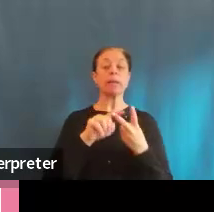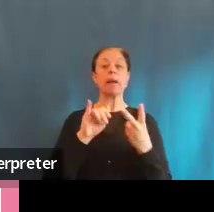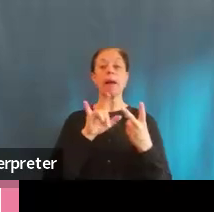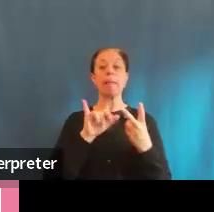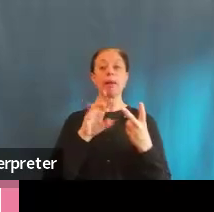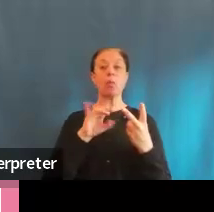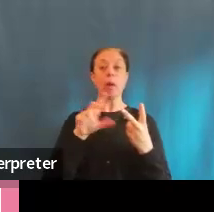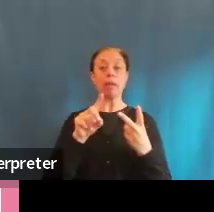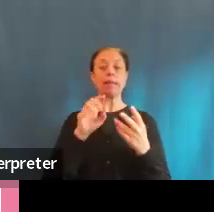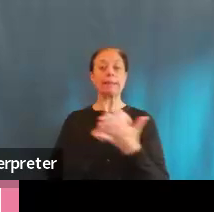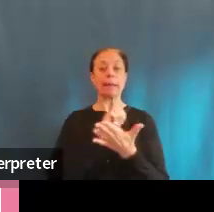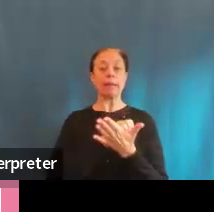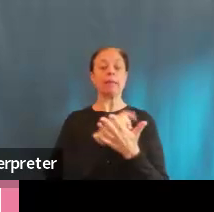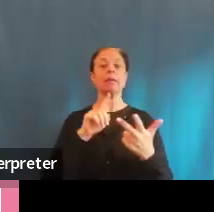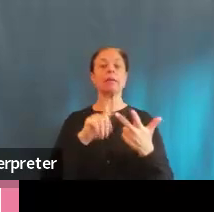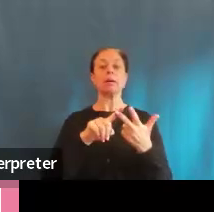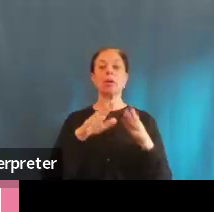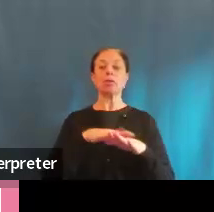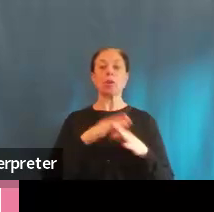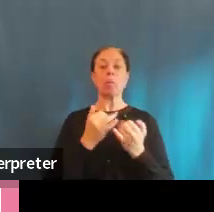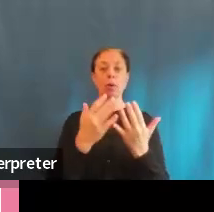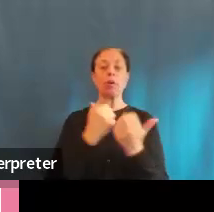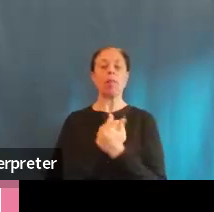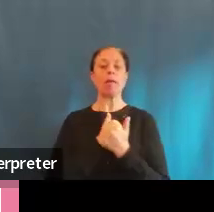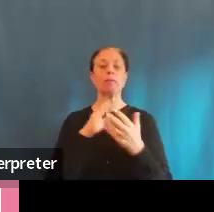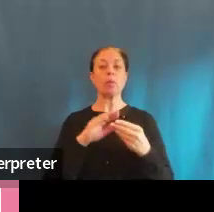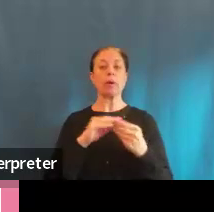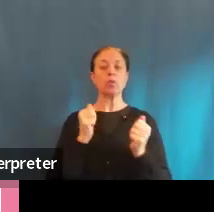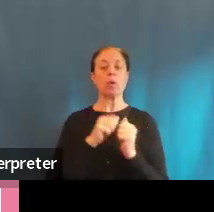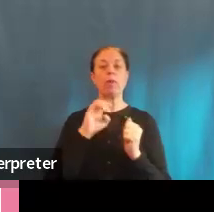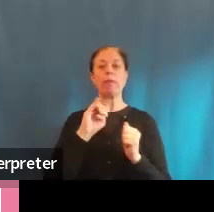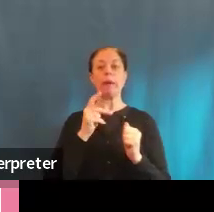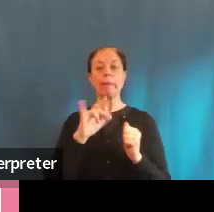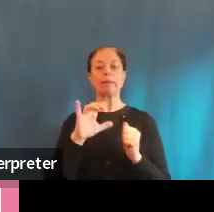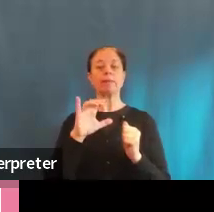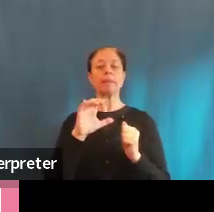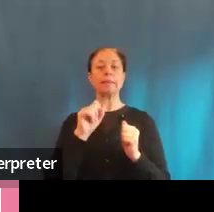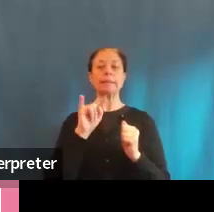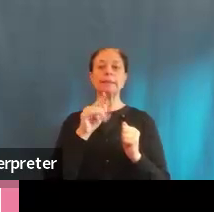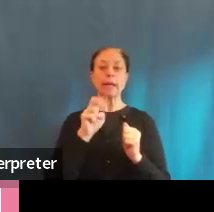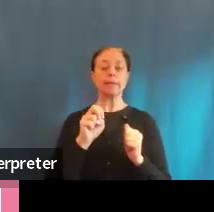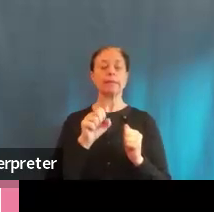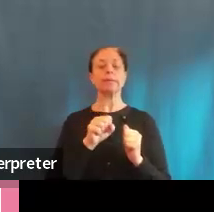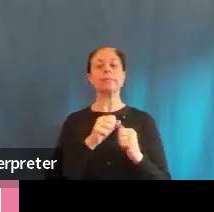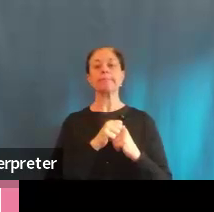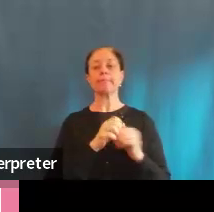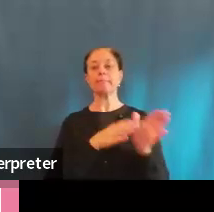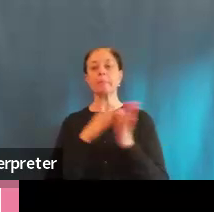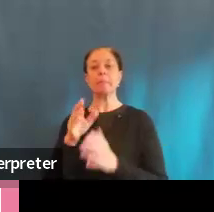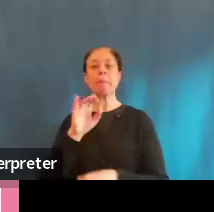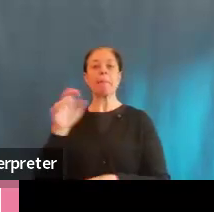of Fairies, and slow burn love stories without epic stakes like A Fragile Enchantment. And back to Adrian.